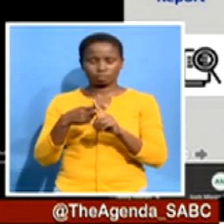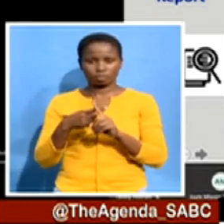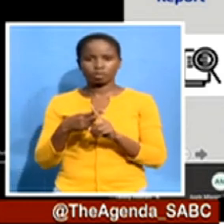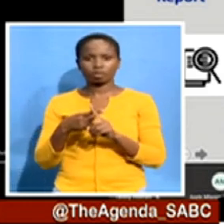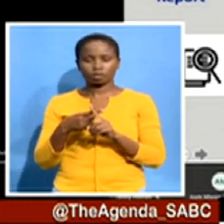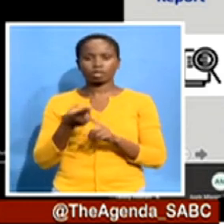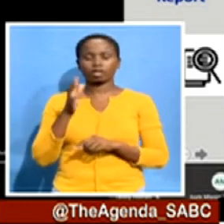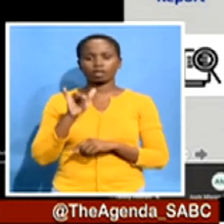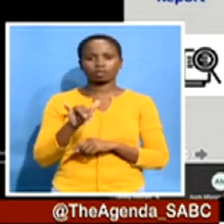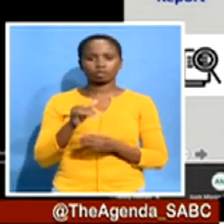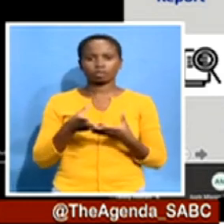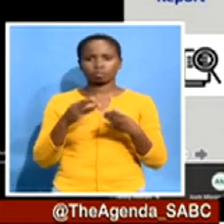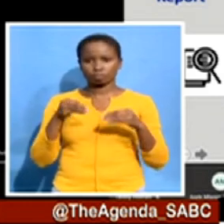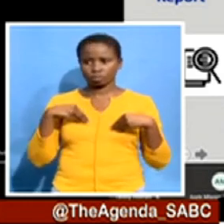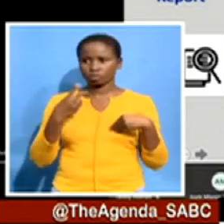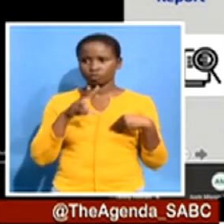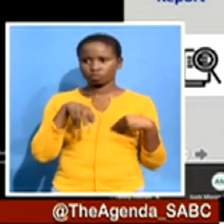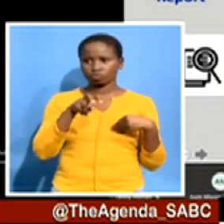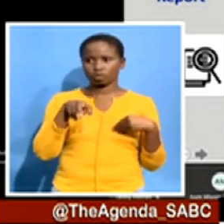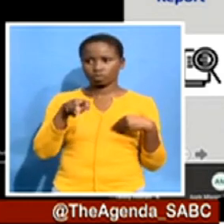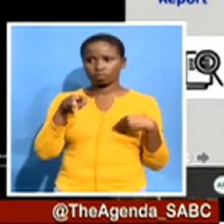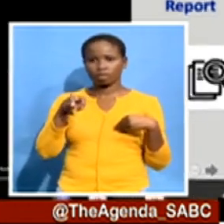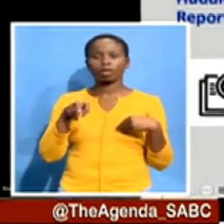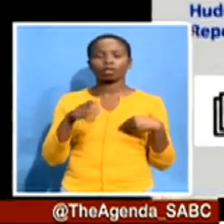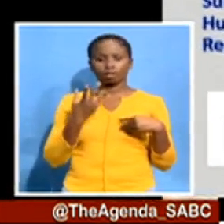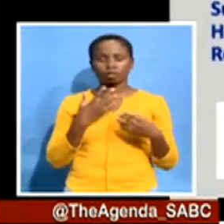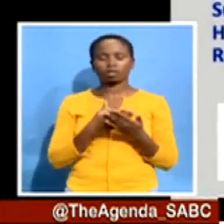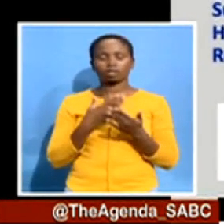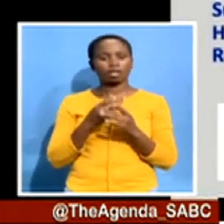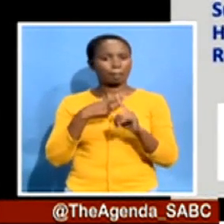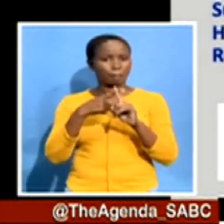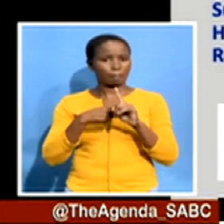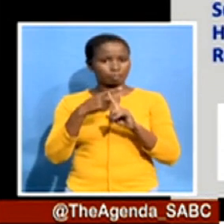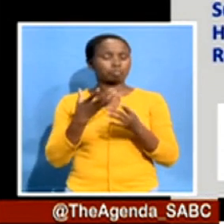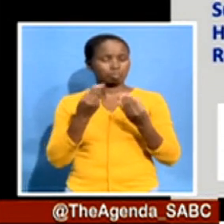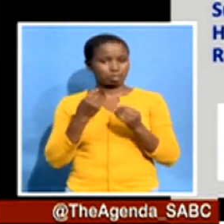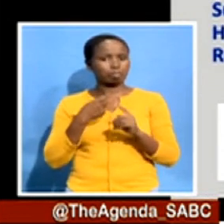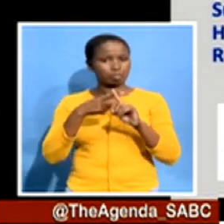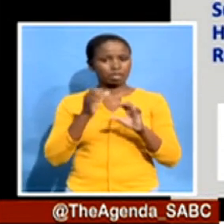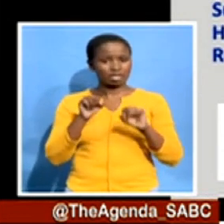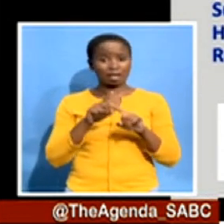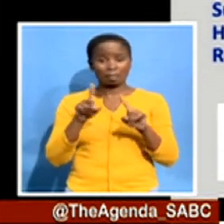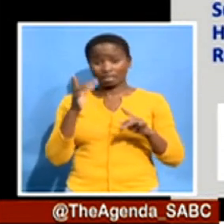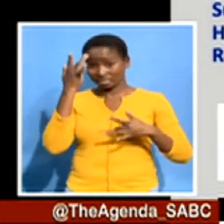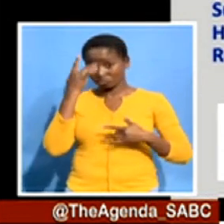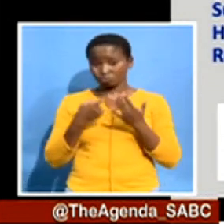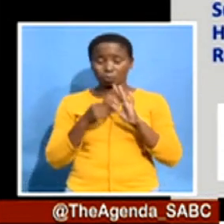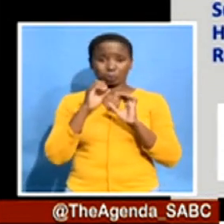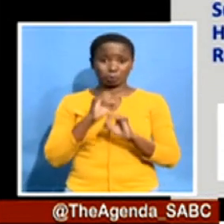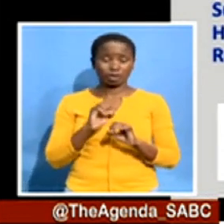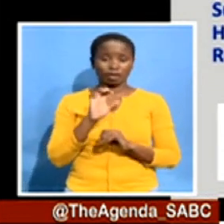where some of these cases has come from. Cape Winelands, and that's the area where we say associated with Stellenbosch and the